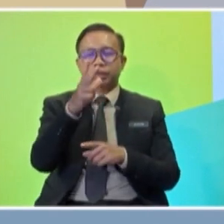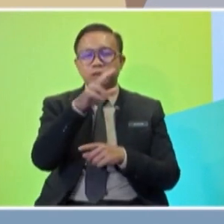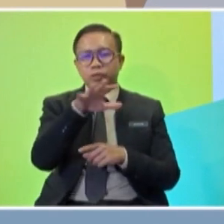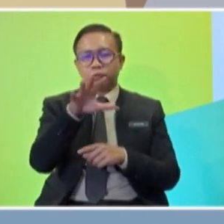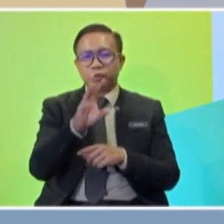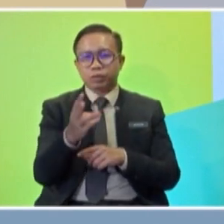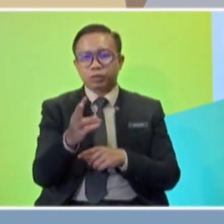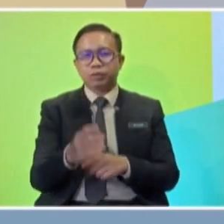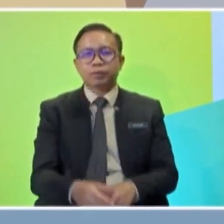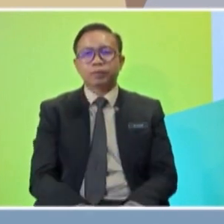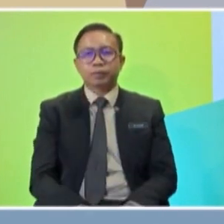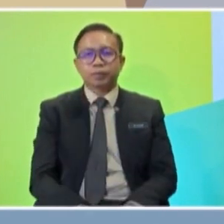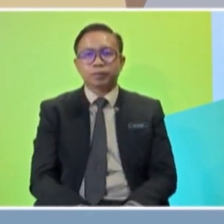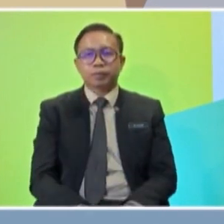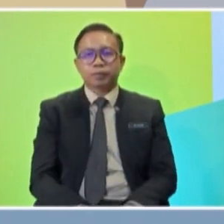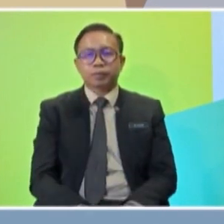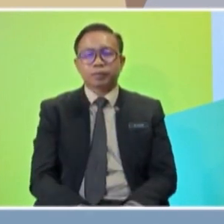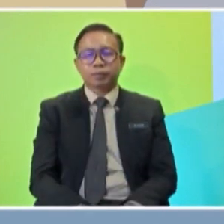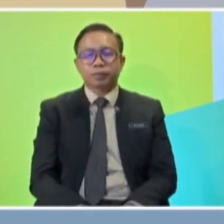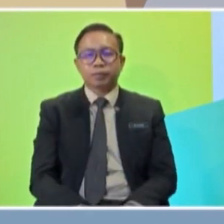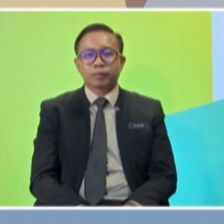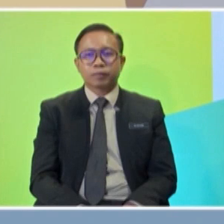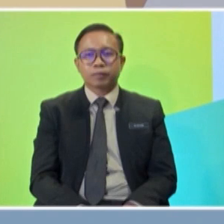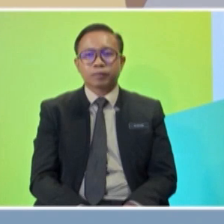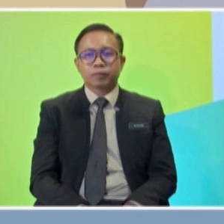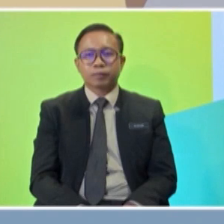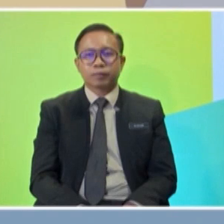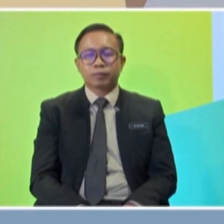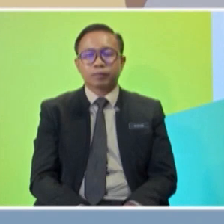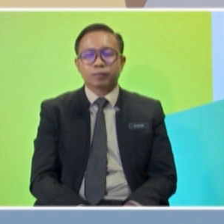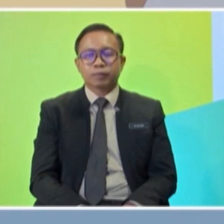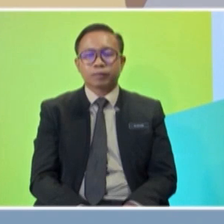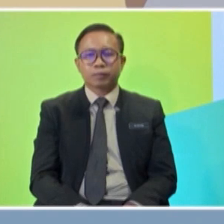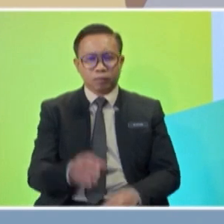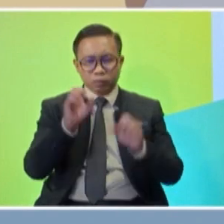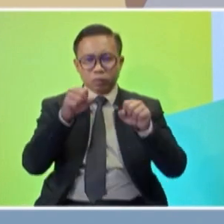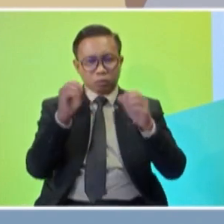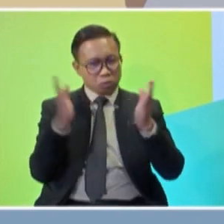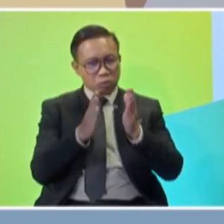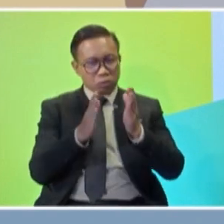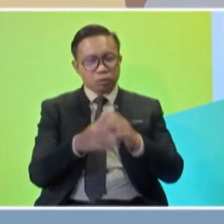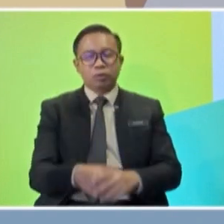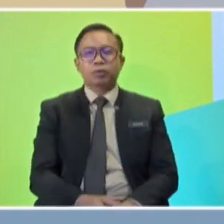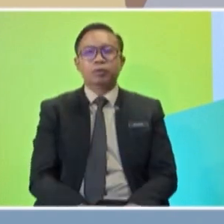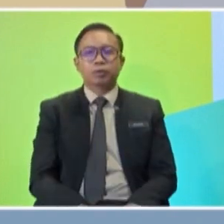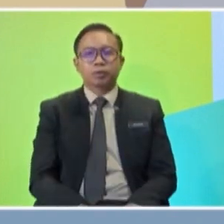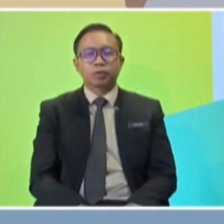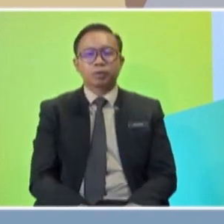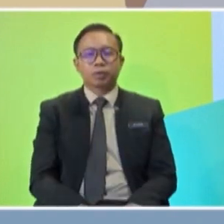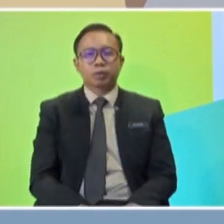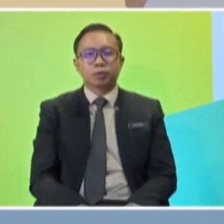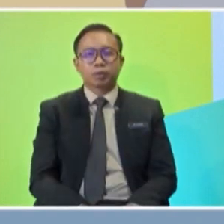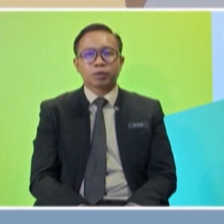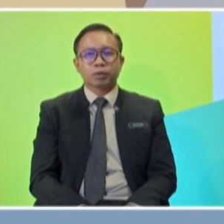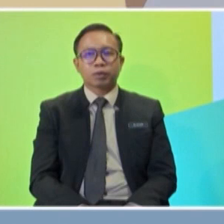over 16. Okay, Arisha, 13 over 16. Can we simplify the fraction? No. Is it a proper fraction